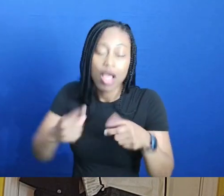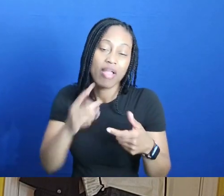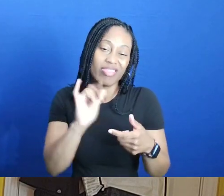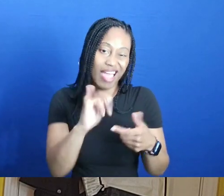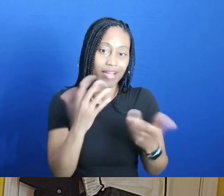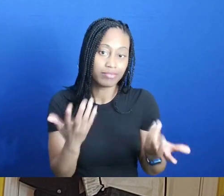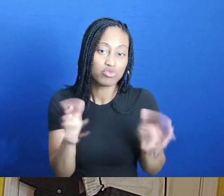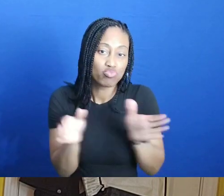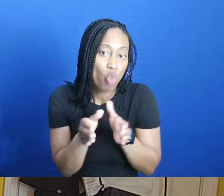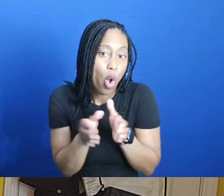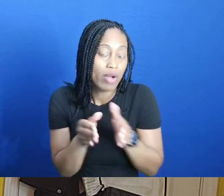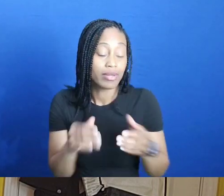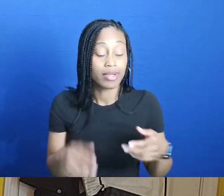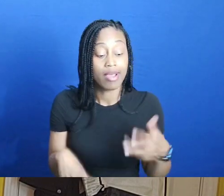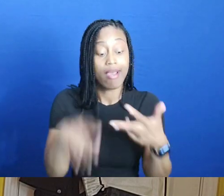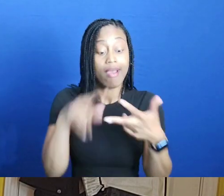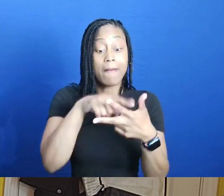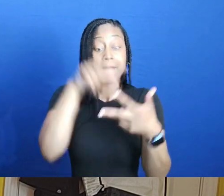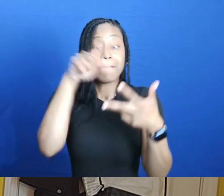or something like that.